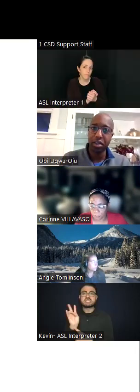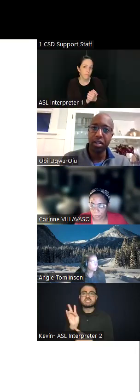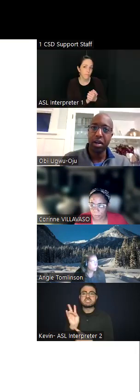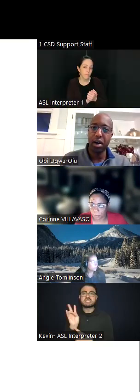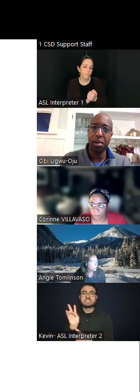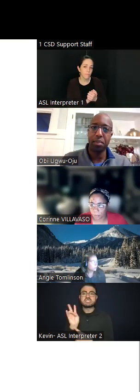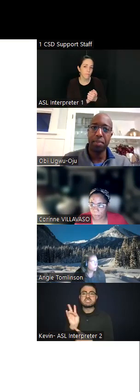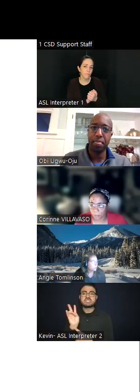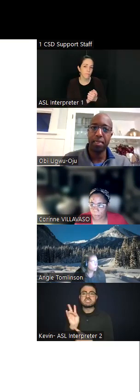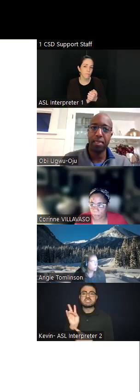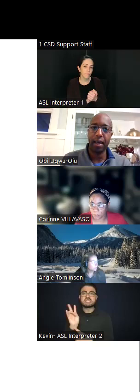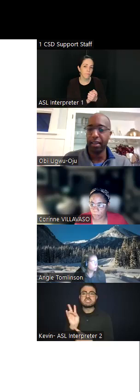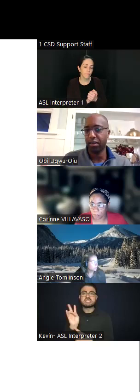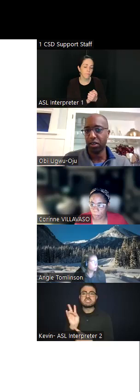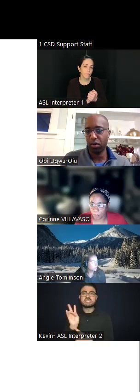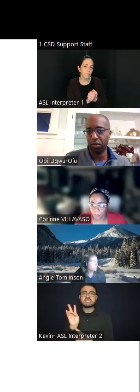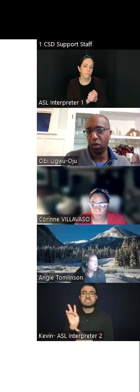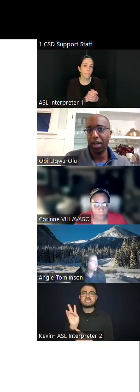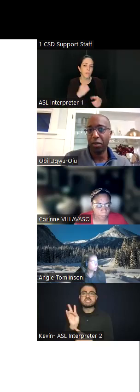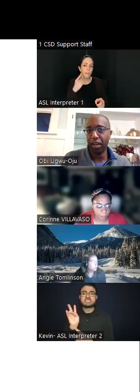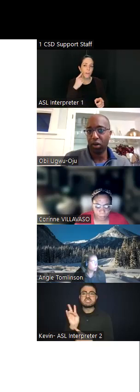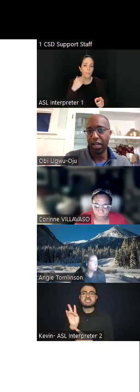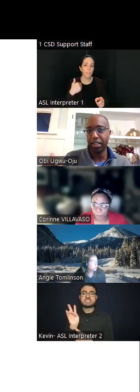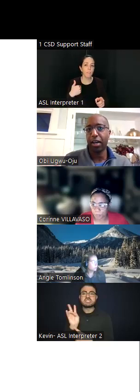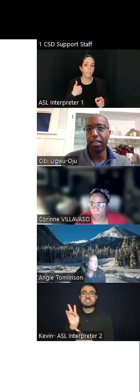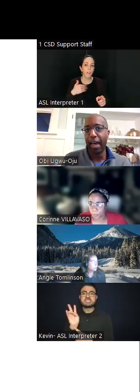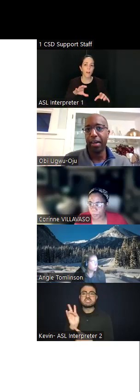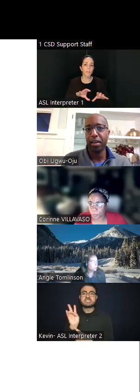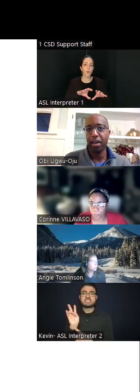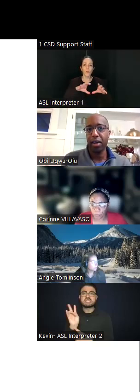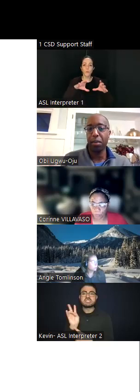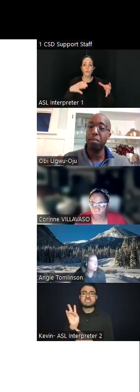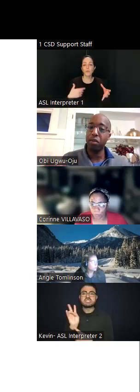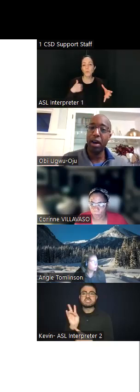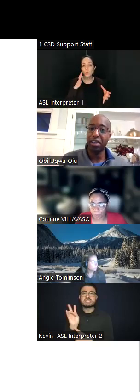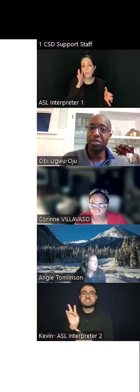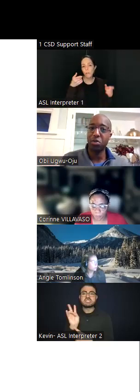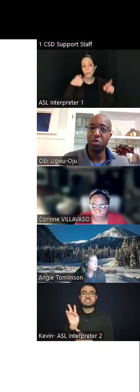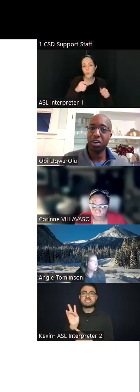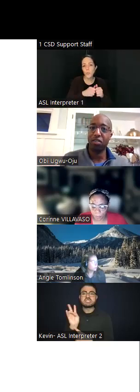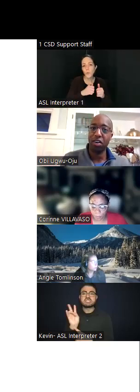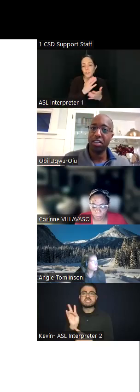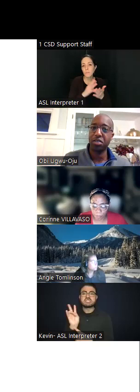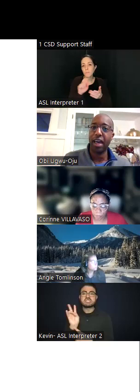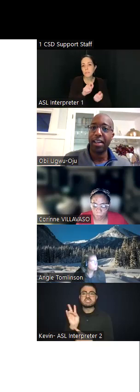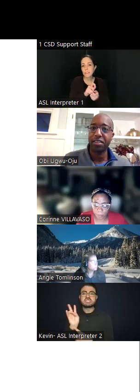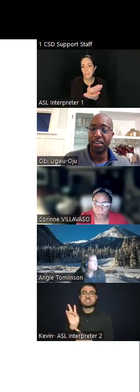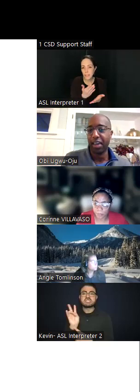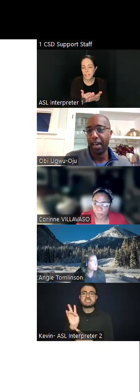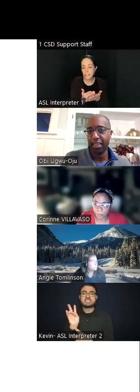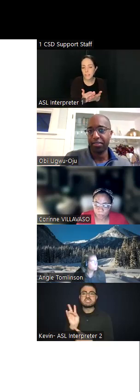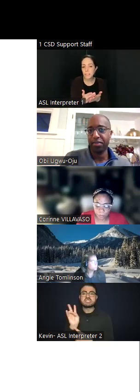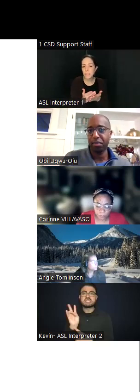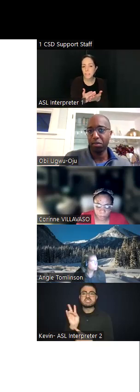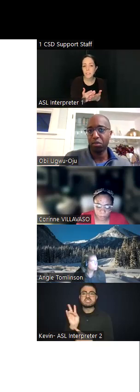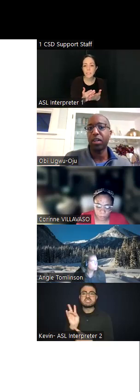done. I think there's a group that will end up being agreeance on that. We might need to convert it to that to